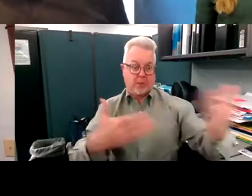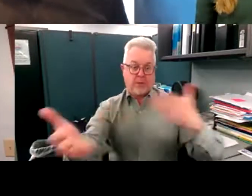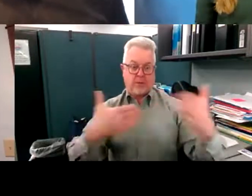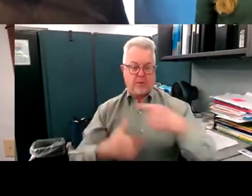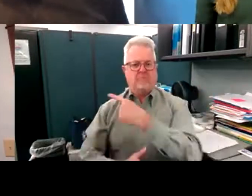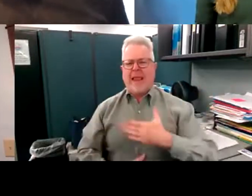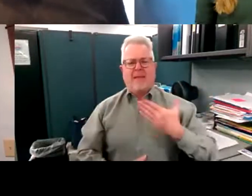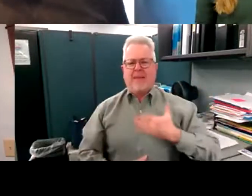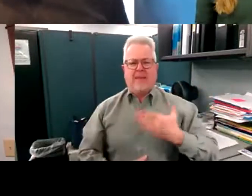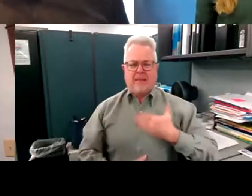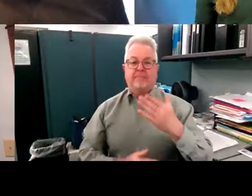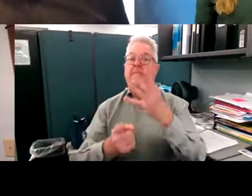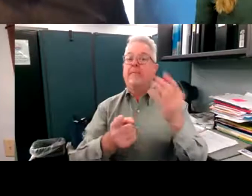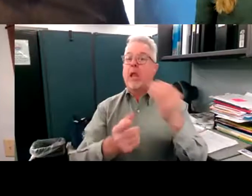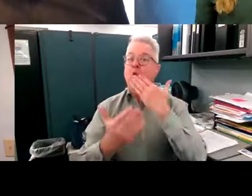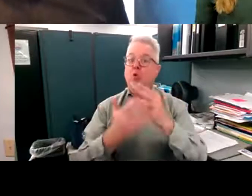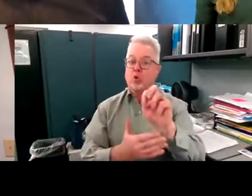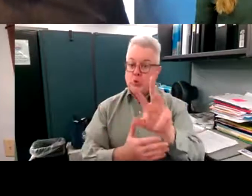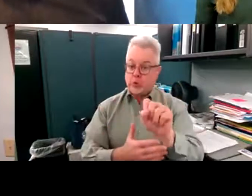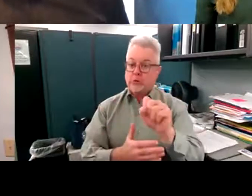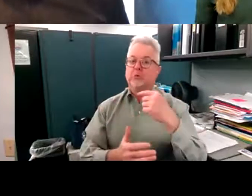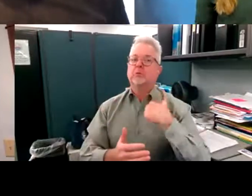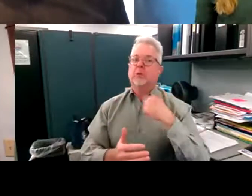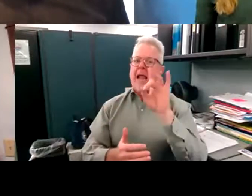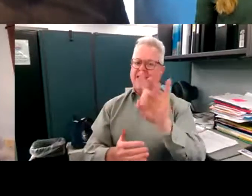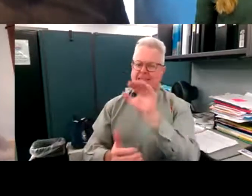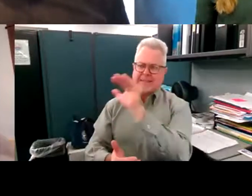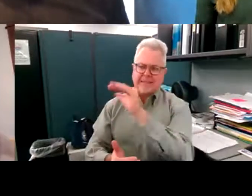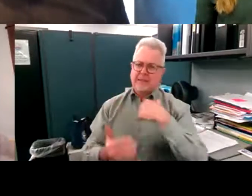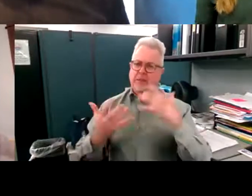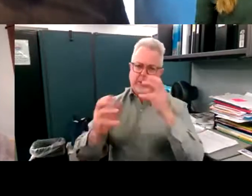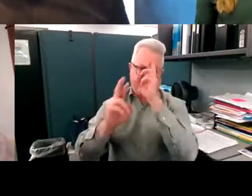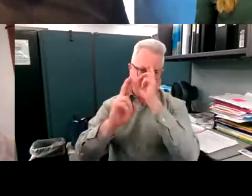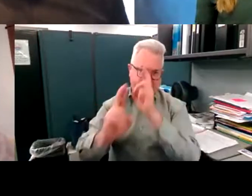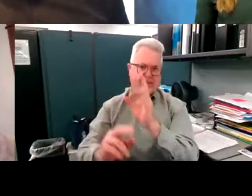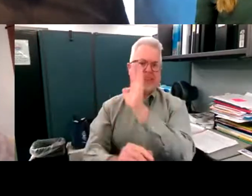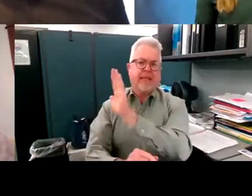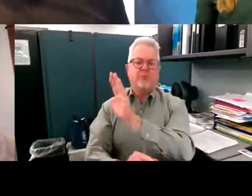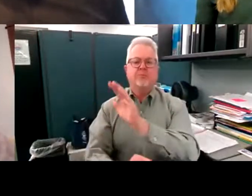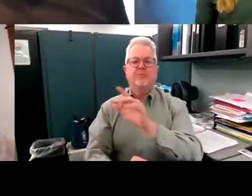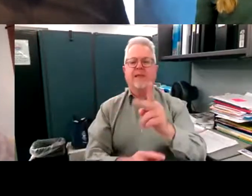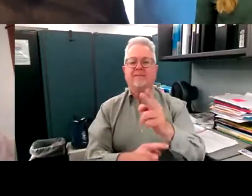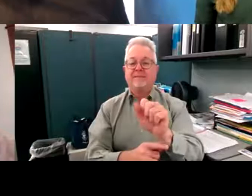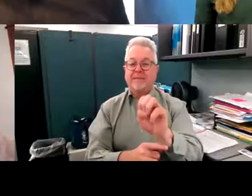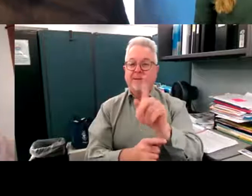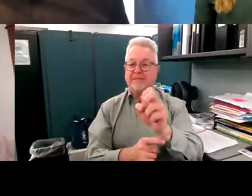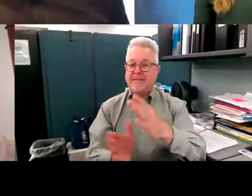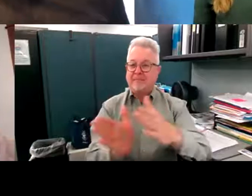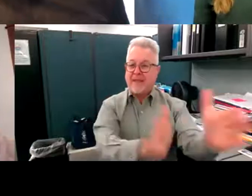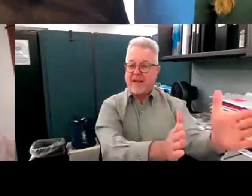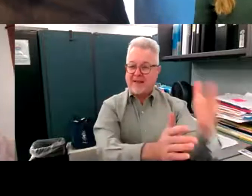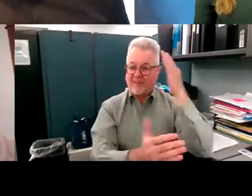think to invite more groups, they wouldn't be happy to that. But the good news would be, I did talk with them that we're going